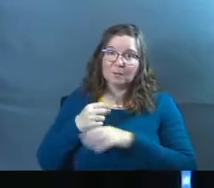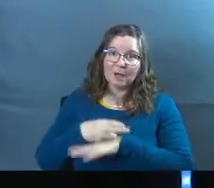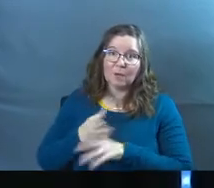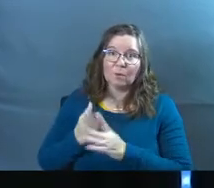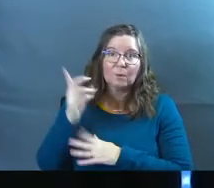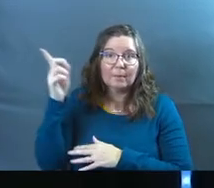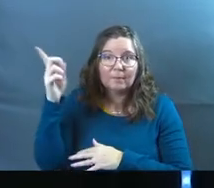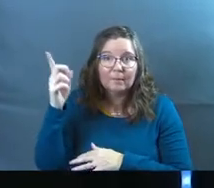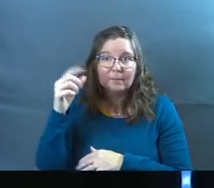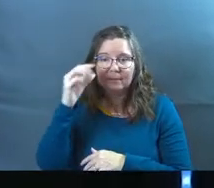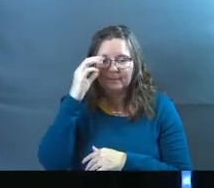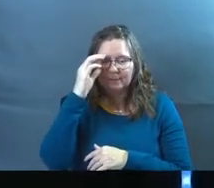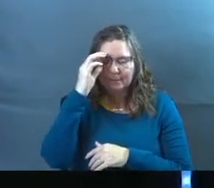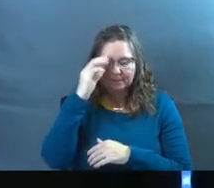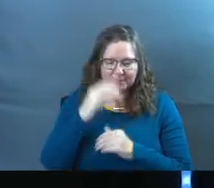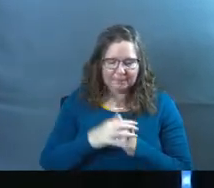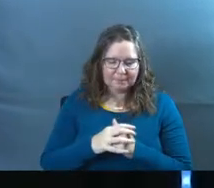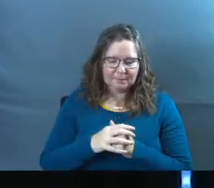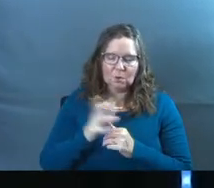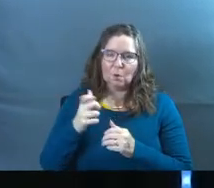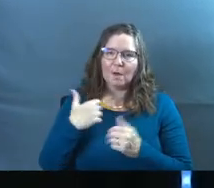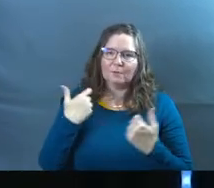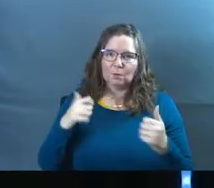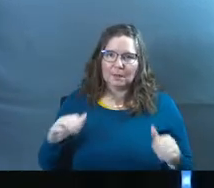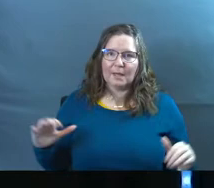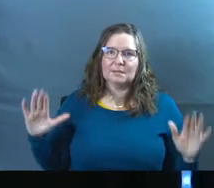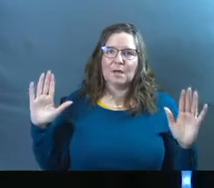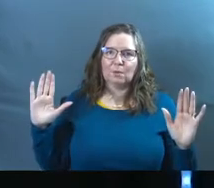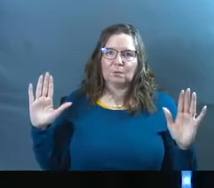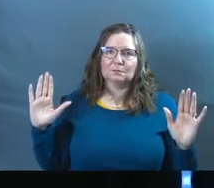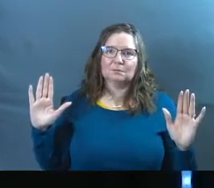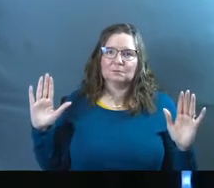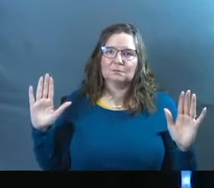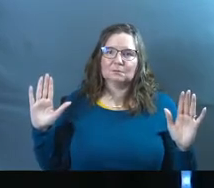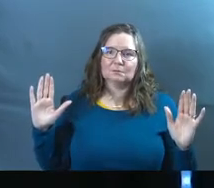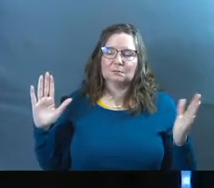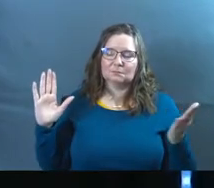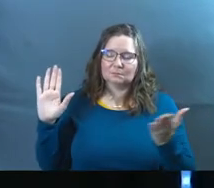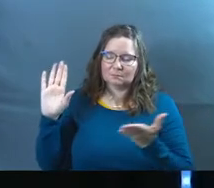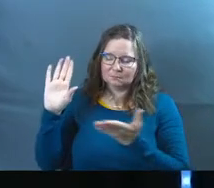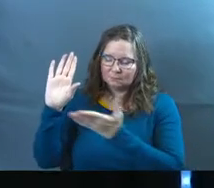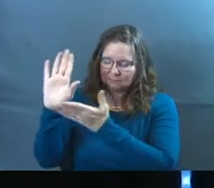him. You have to lay it down.